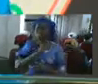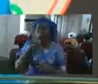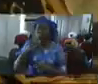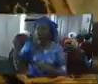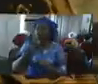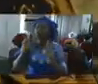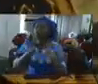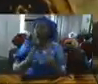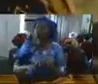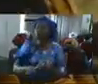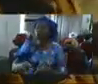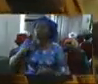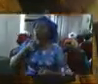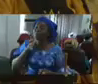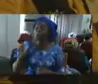talking about?